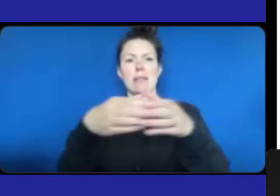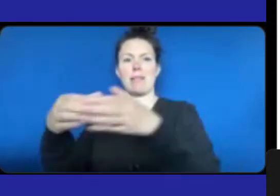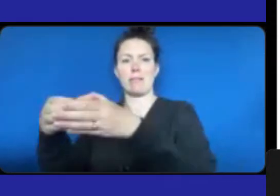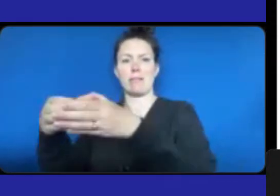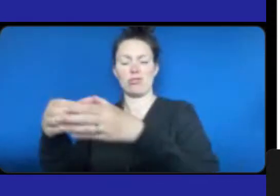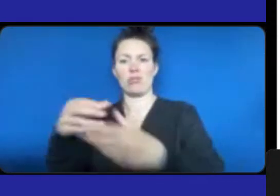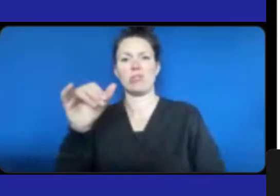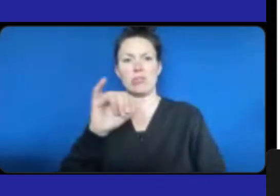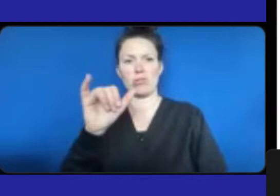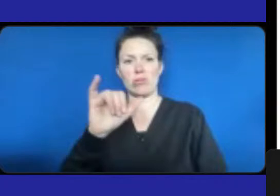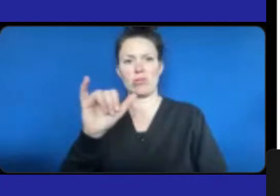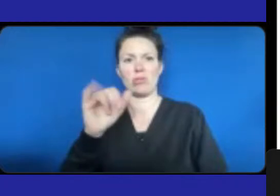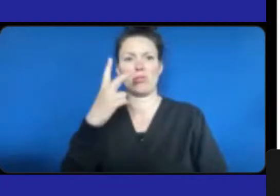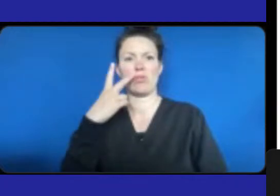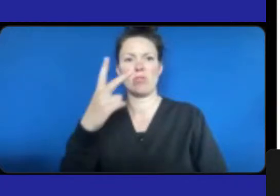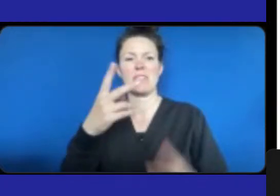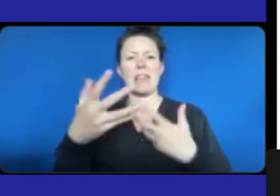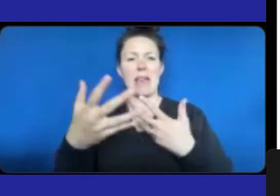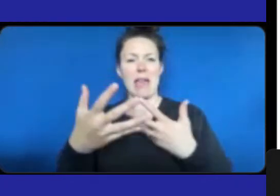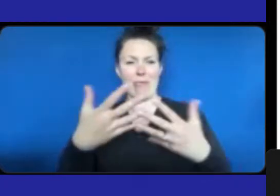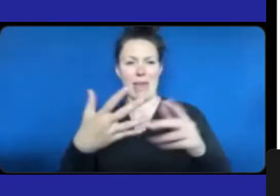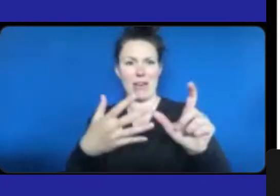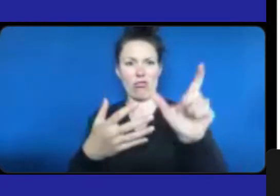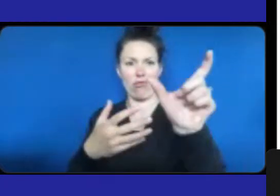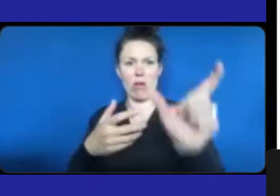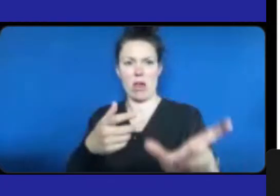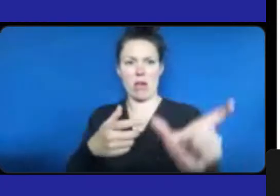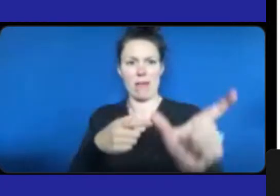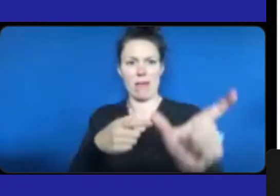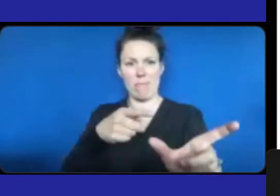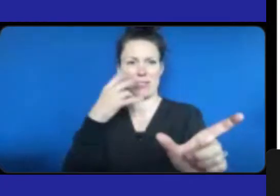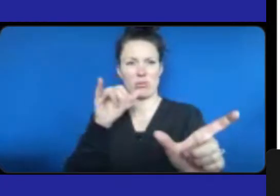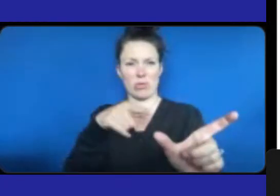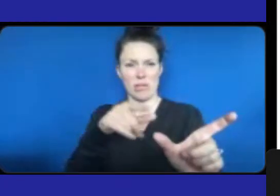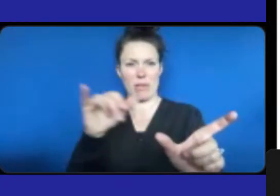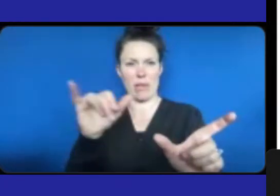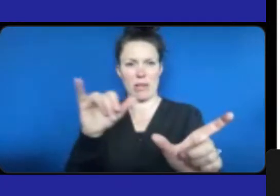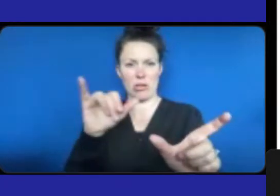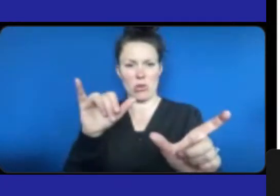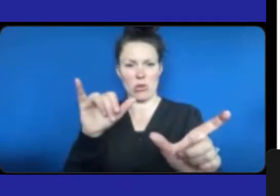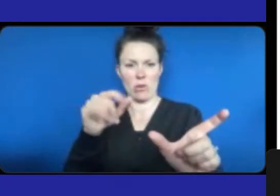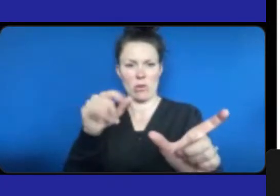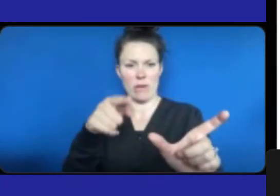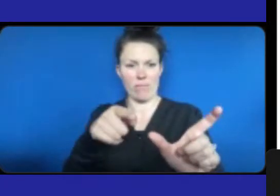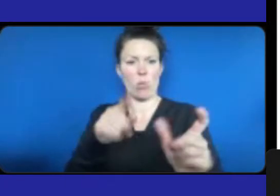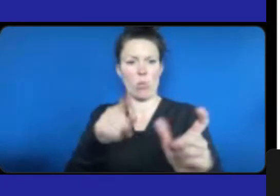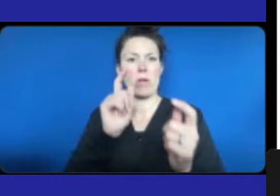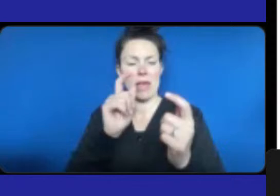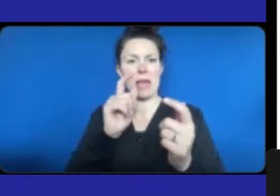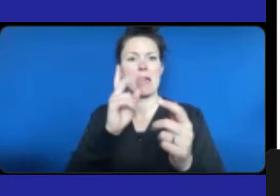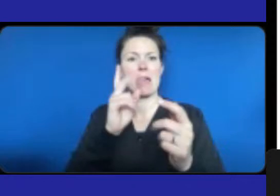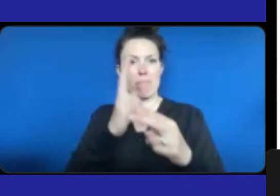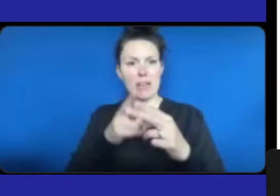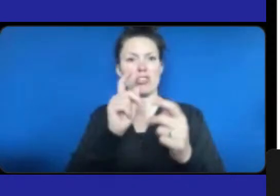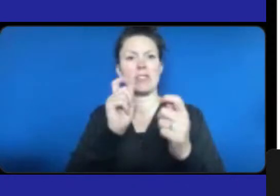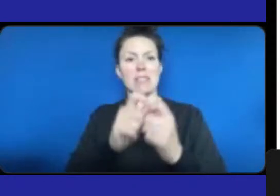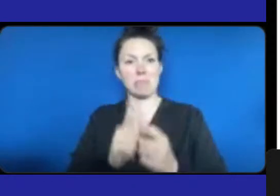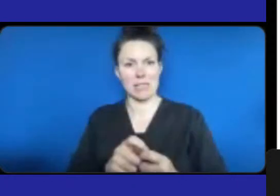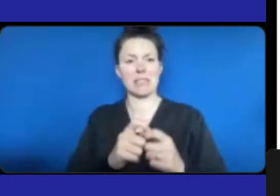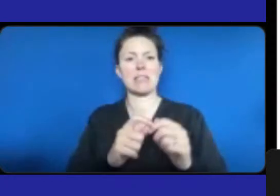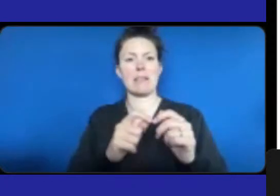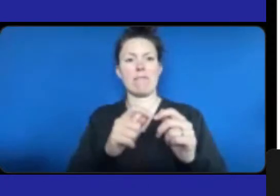that sort of gray box, where they sort of called out specific populations that they themselves were worried